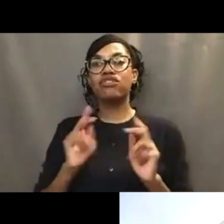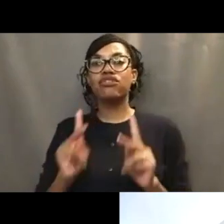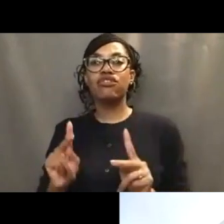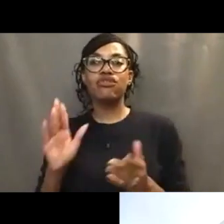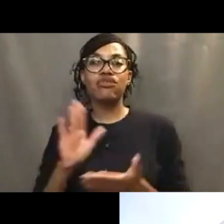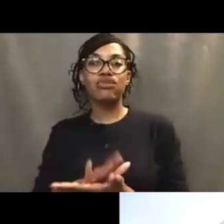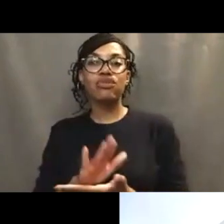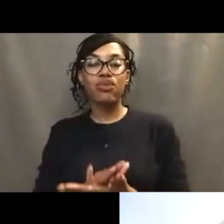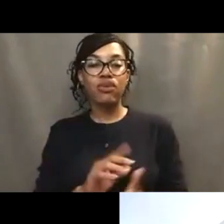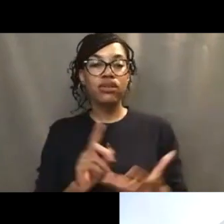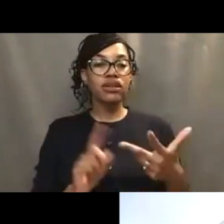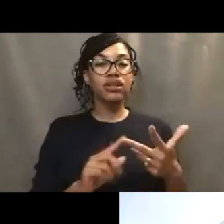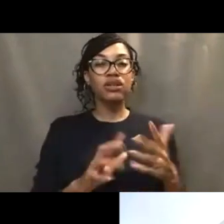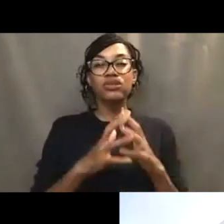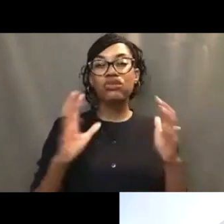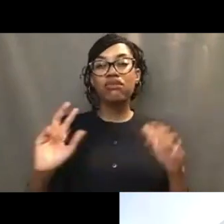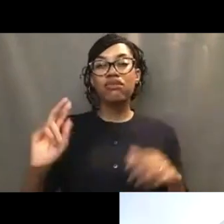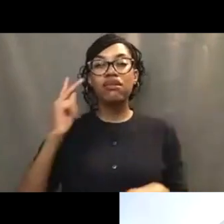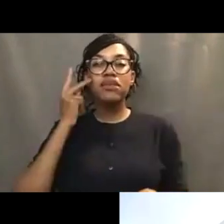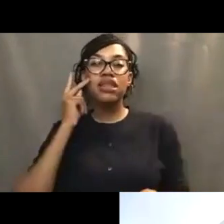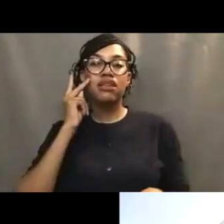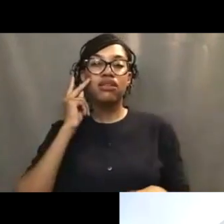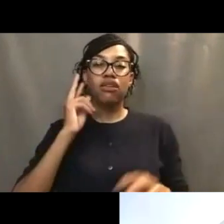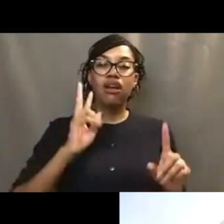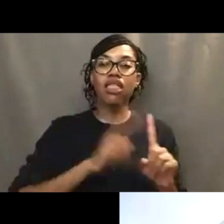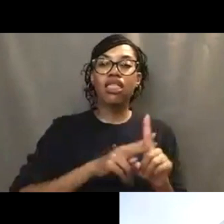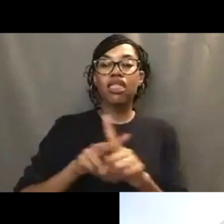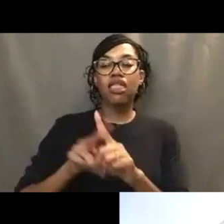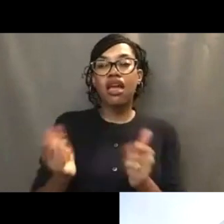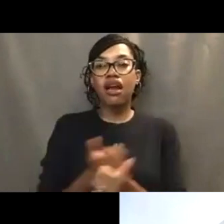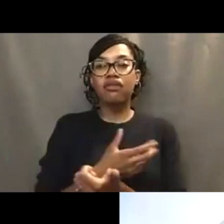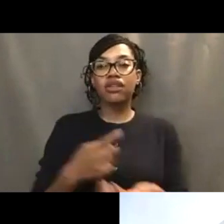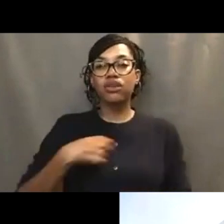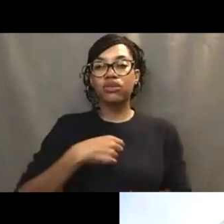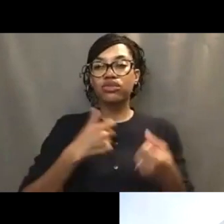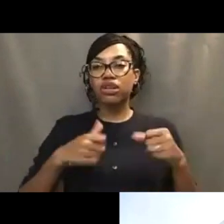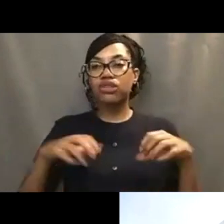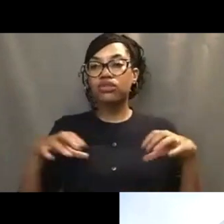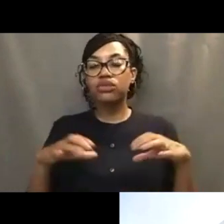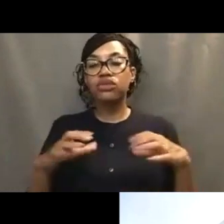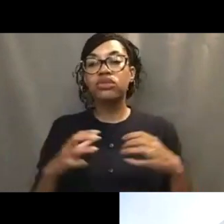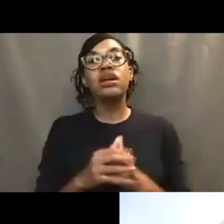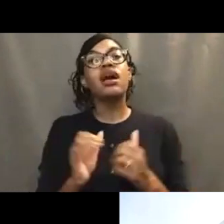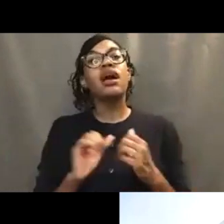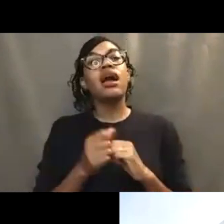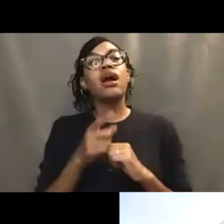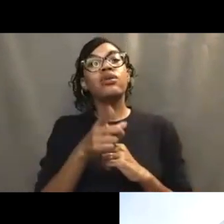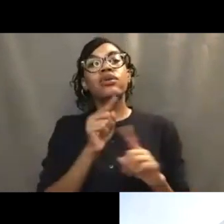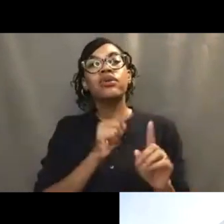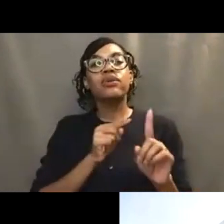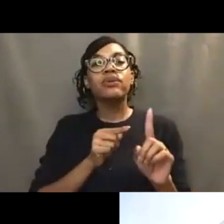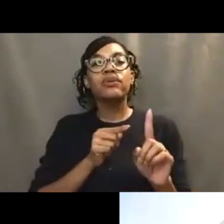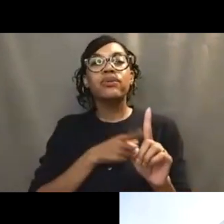politicization of every stance that we're taking. How are you all finding a way to move